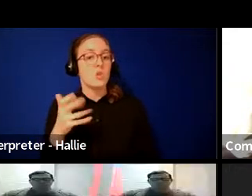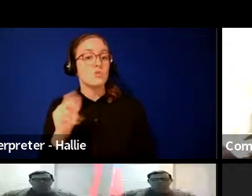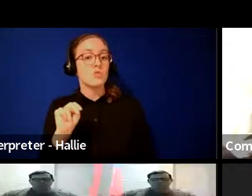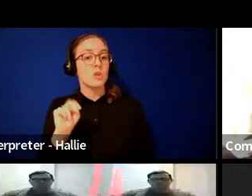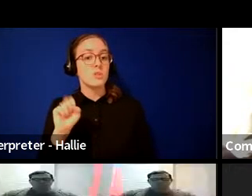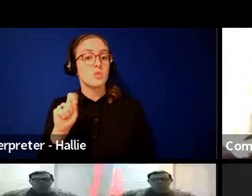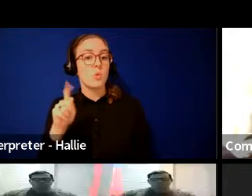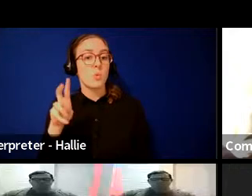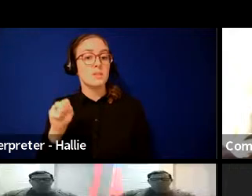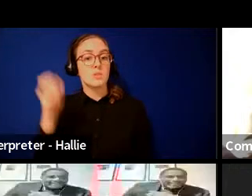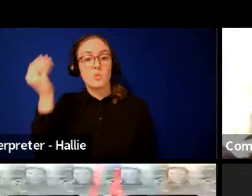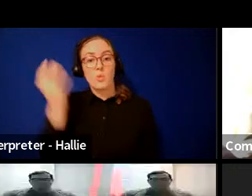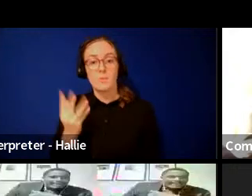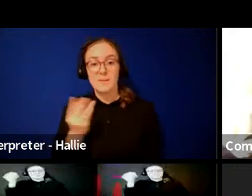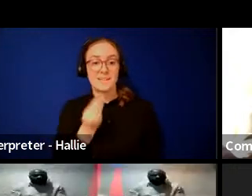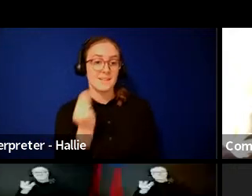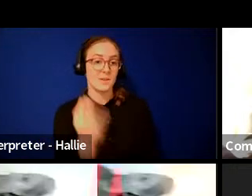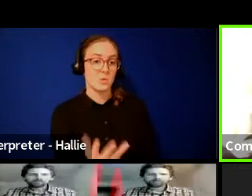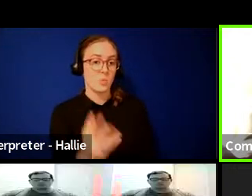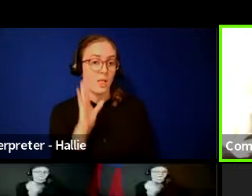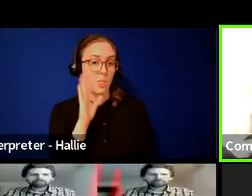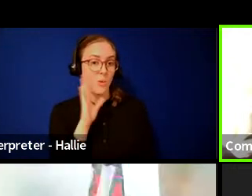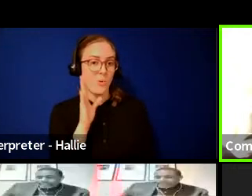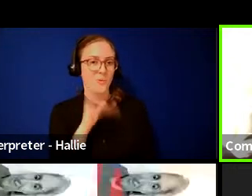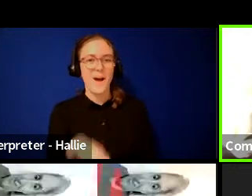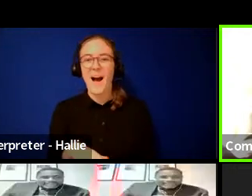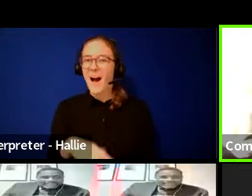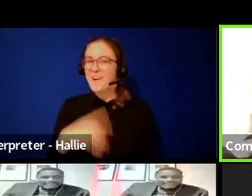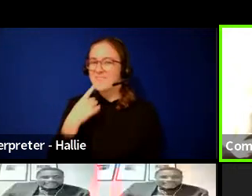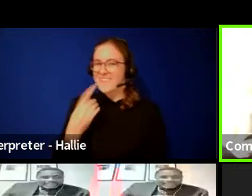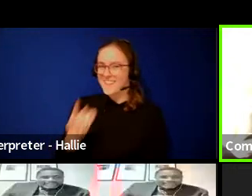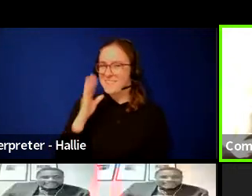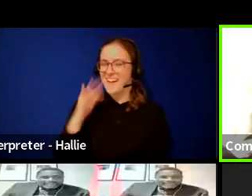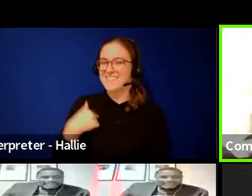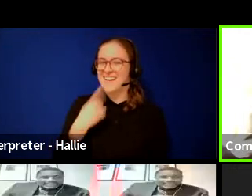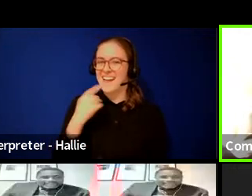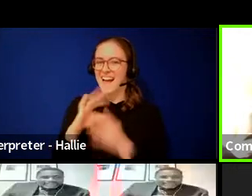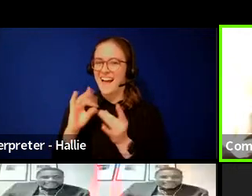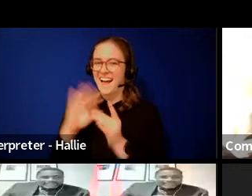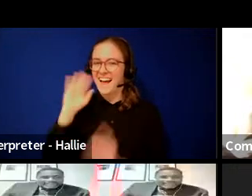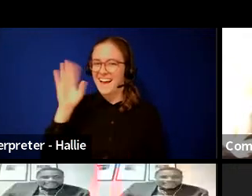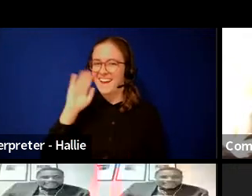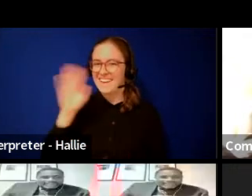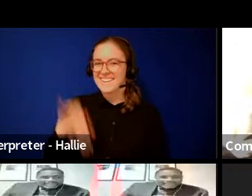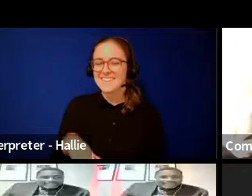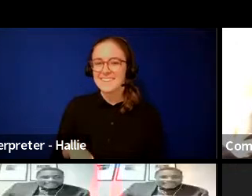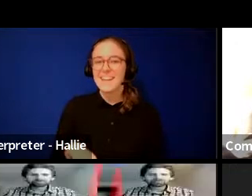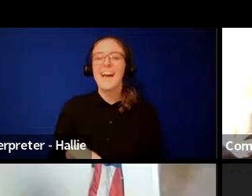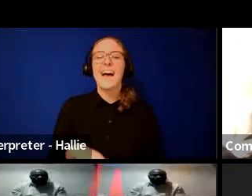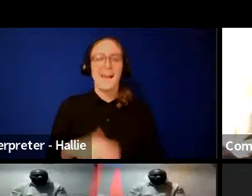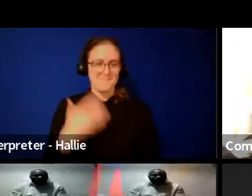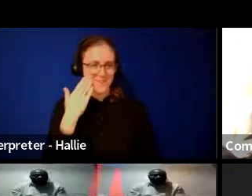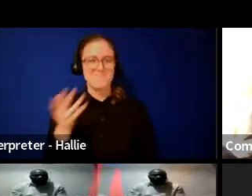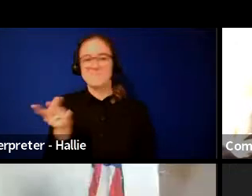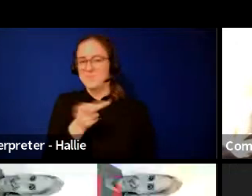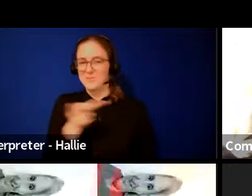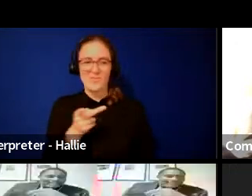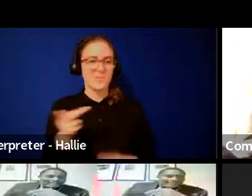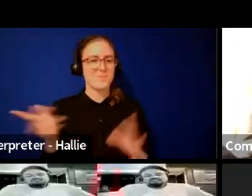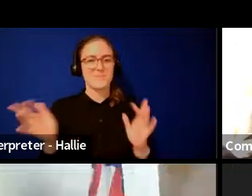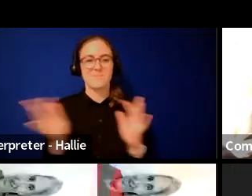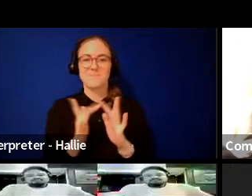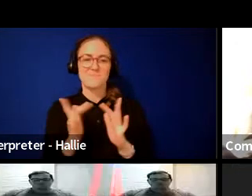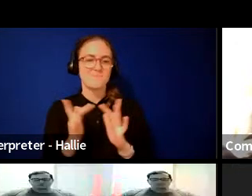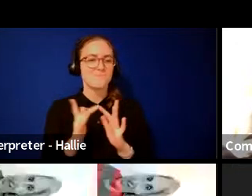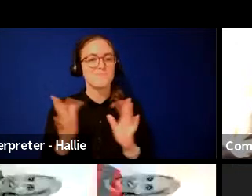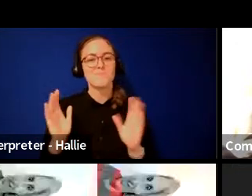hello. And I know he's been in. I say hi. I know Yes. he's been in contact with you, so we're excited. I know there've been a